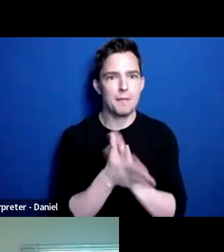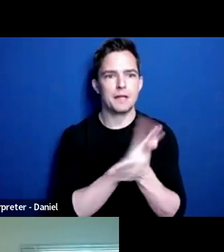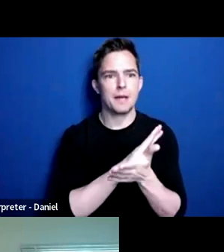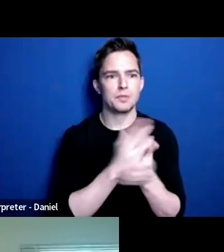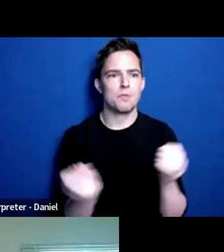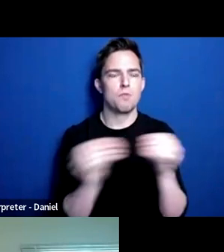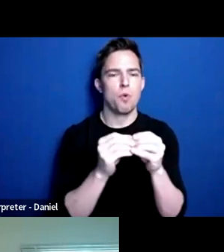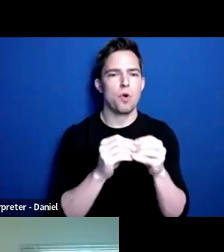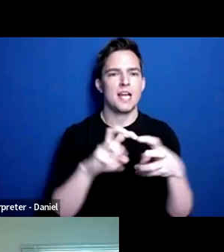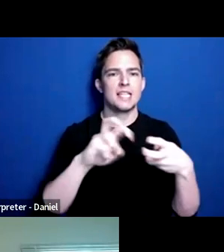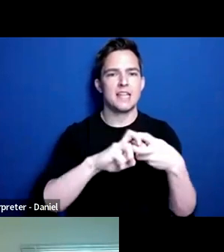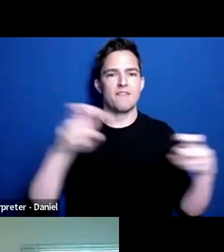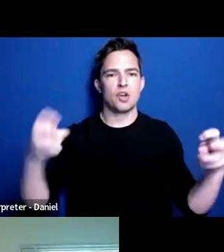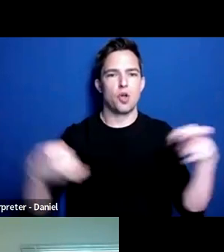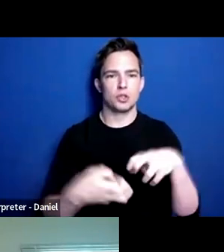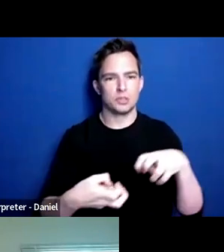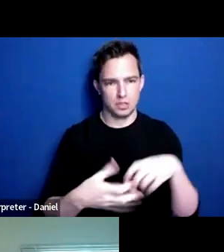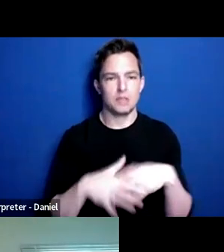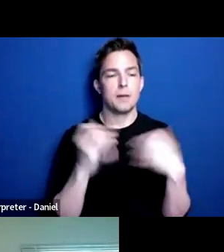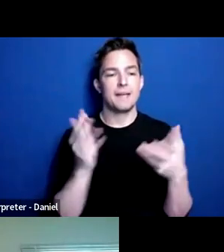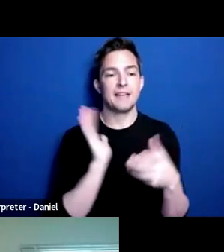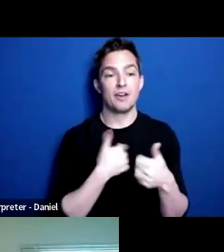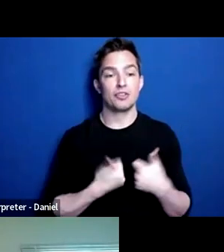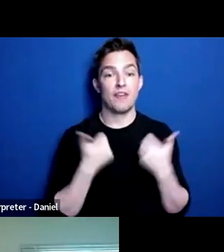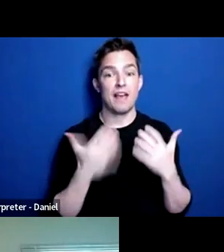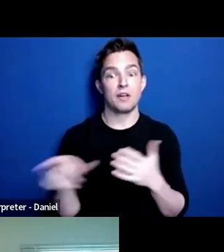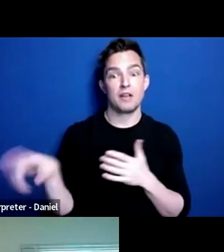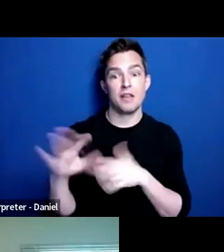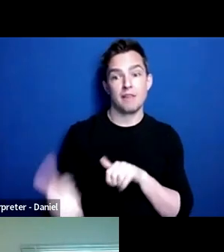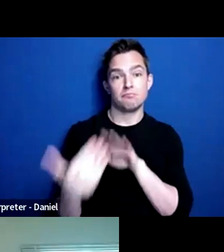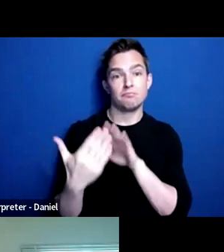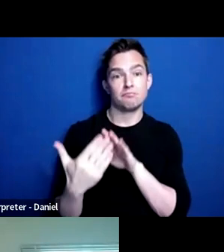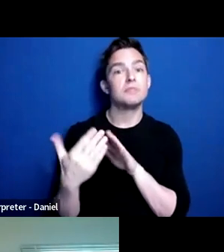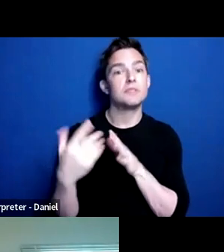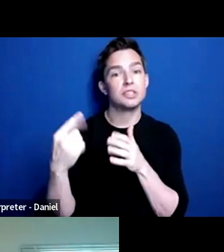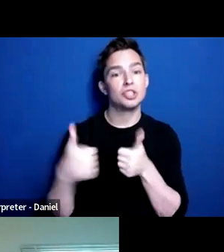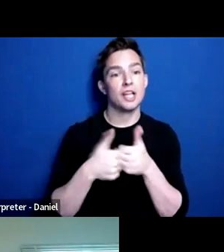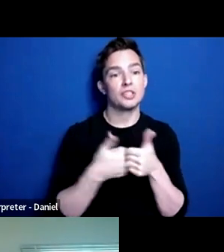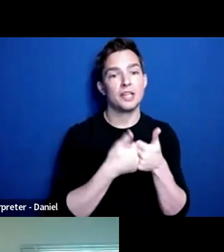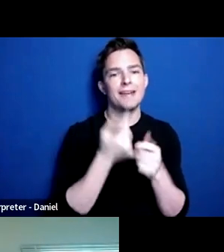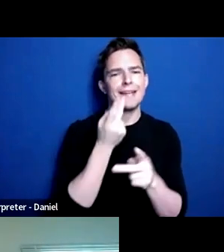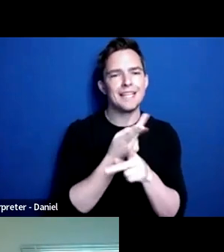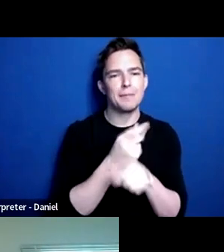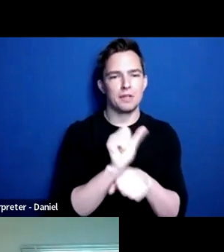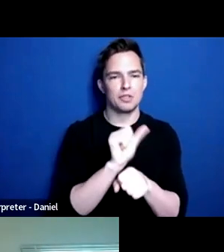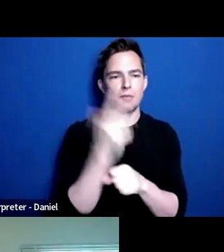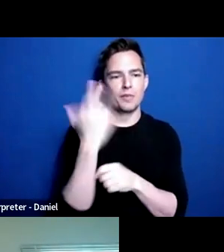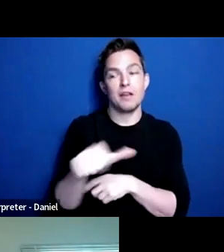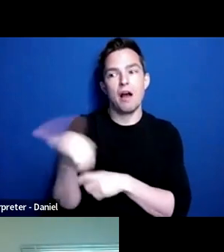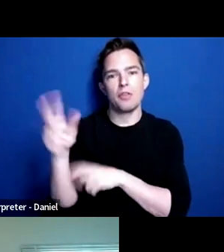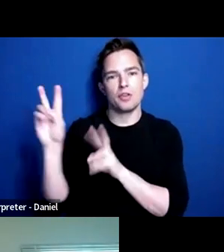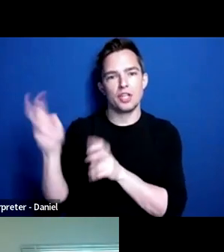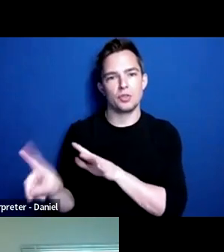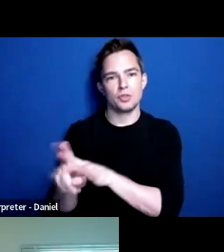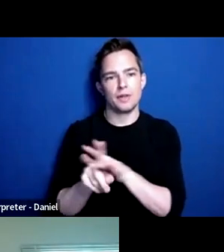more difficult. And with many of our survivors, some of the challenges they also experience is keeping a job due to other issues, whether